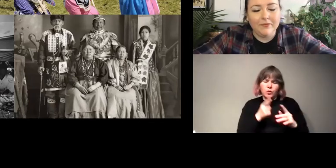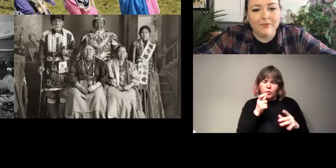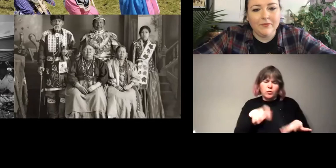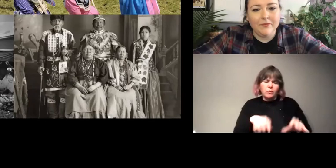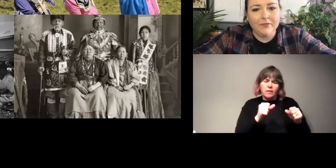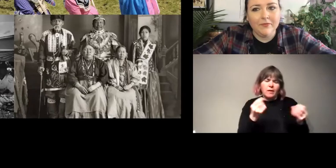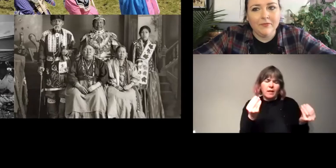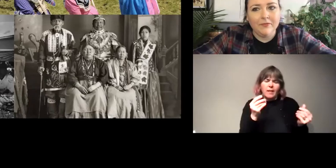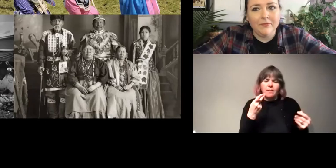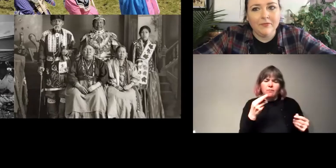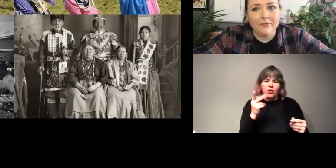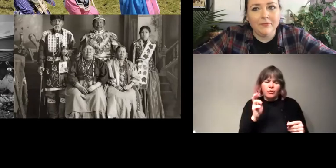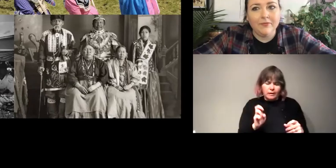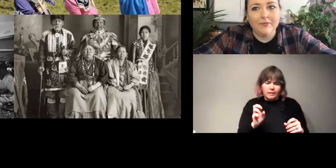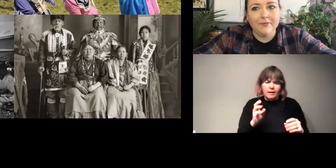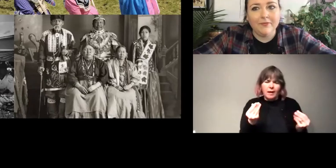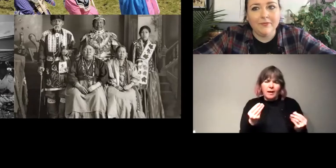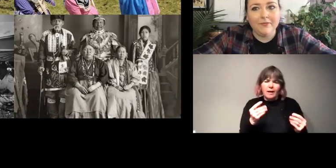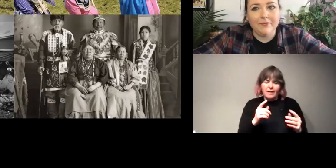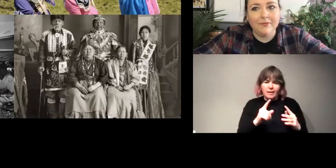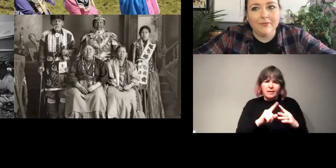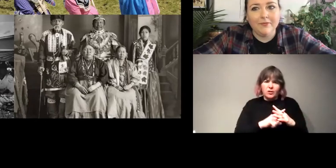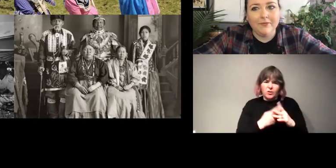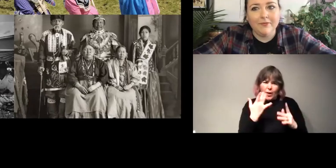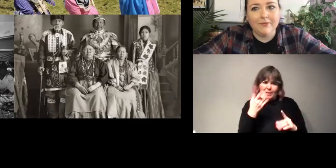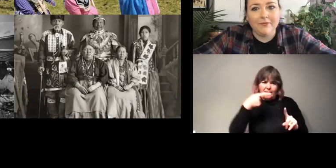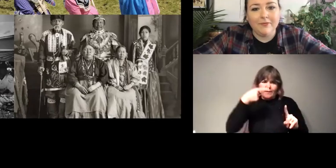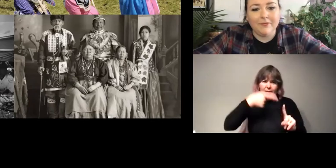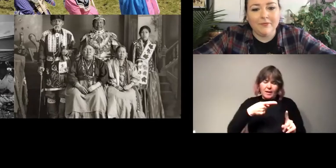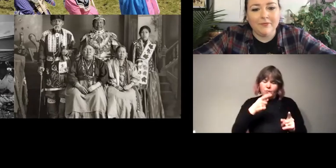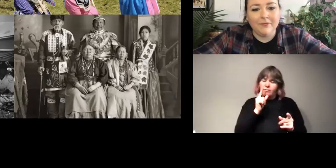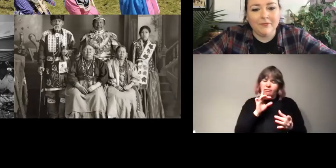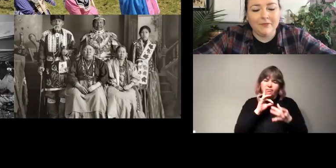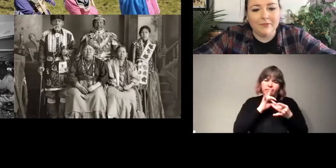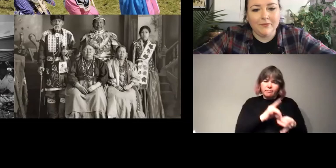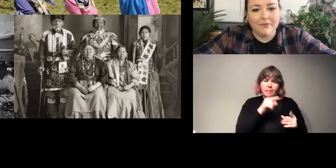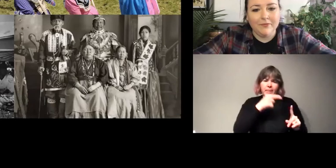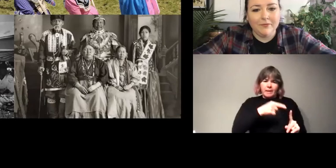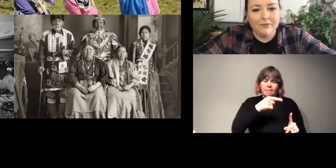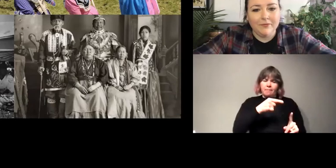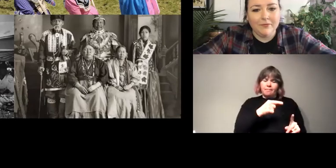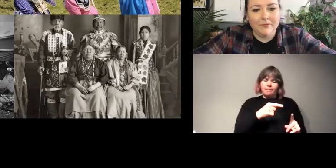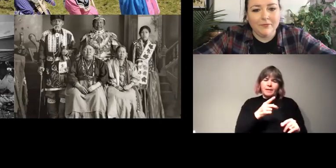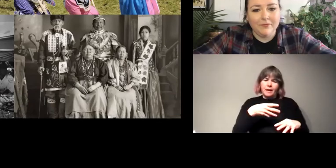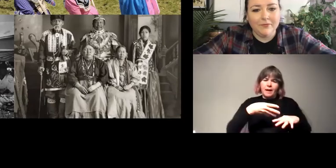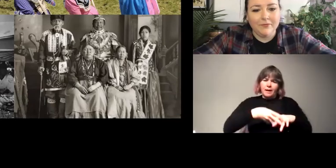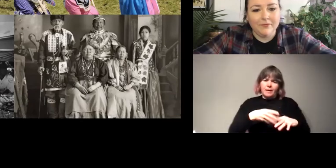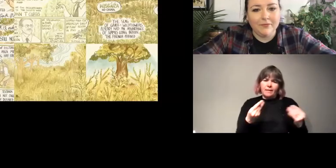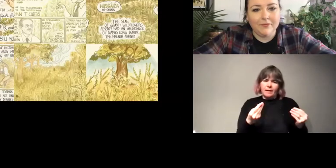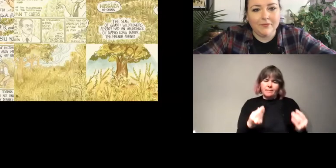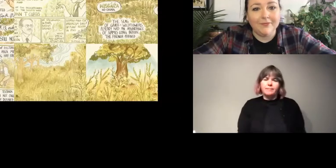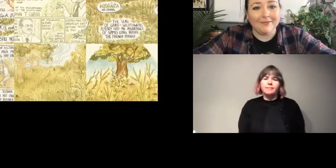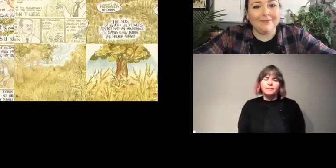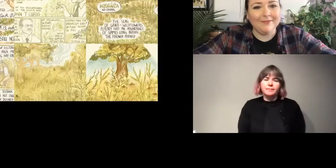prairie exists because of them. And so we'll get into why this is directly relevant to my research. There